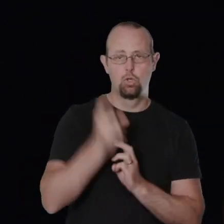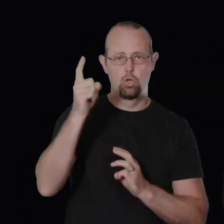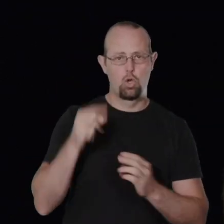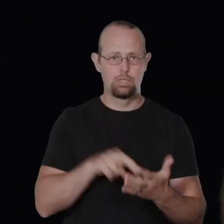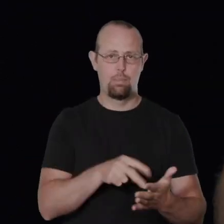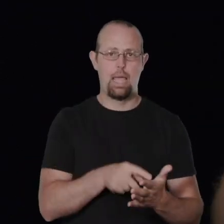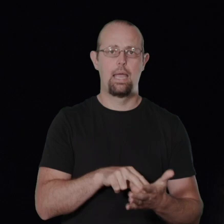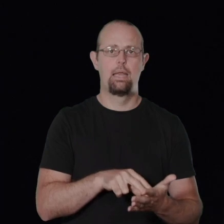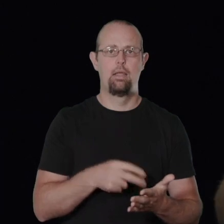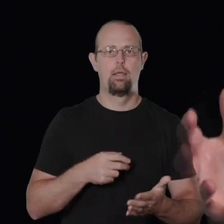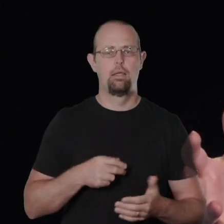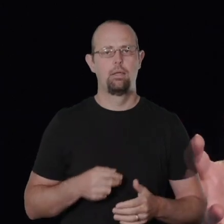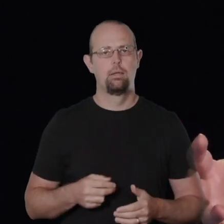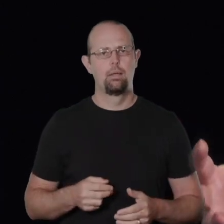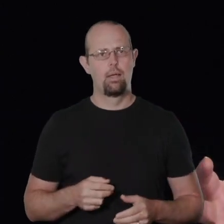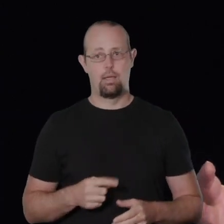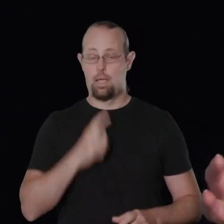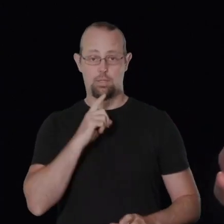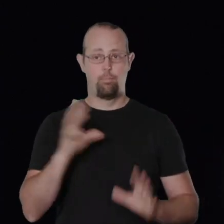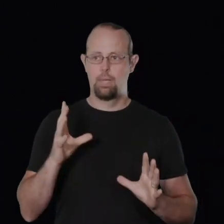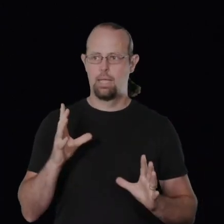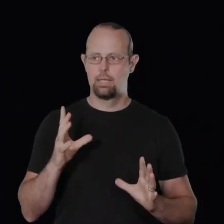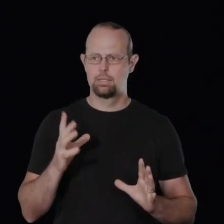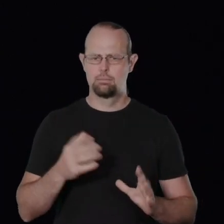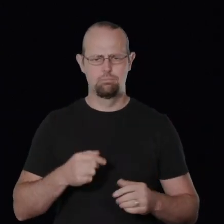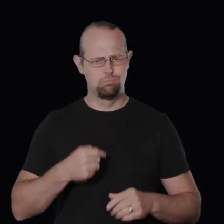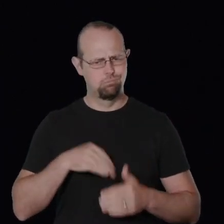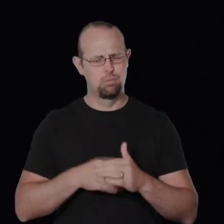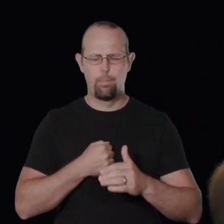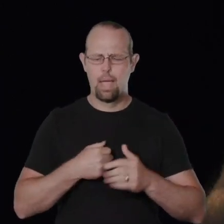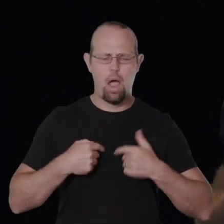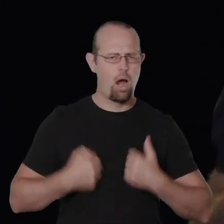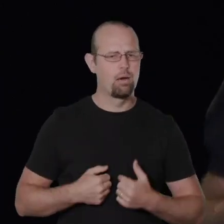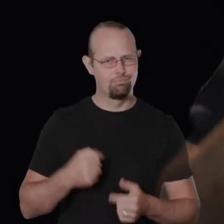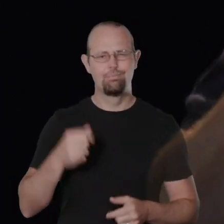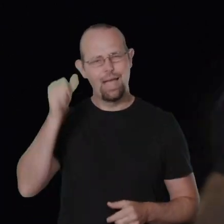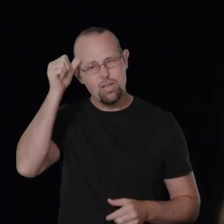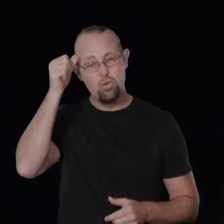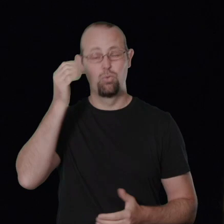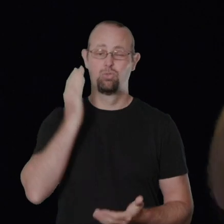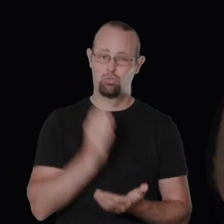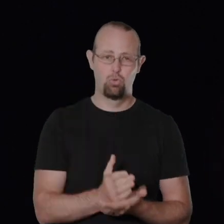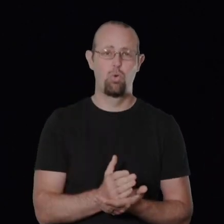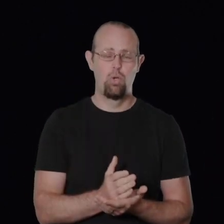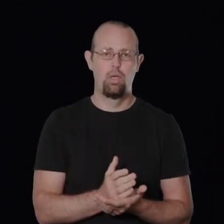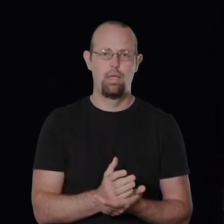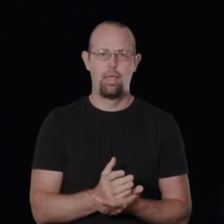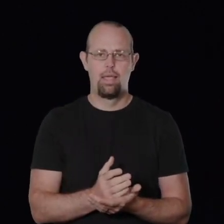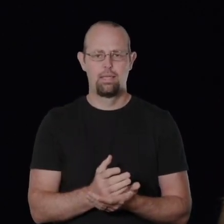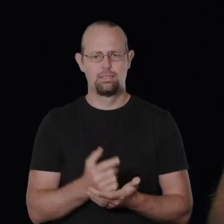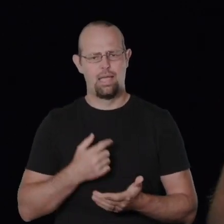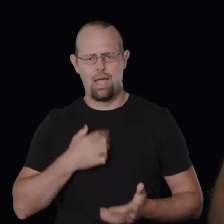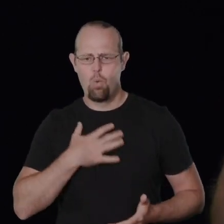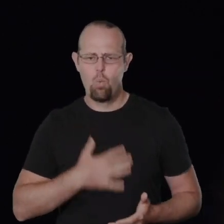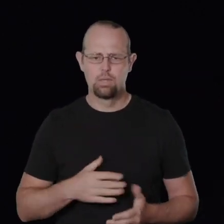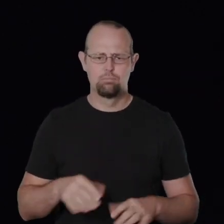but something in my heart resonated that was true. So I couldn't wait to get started on this journey with